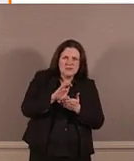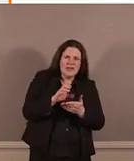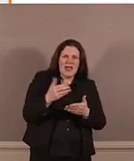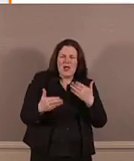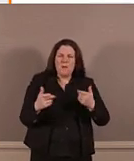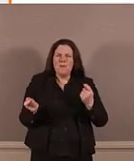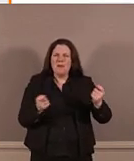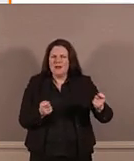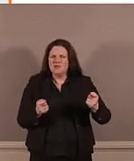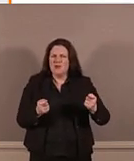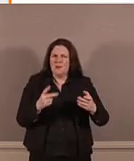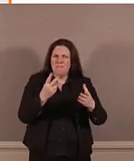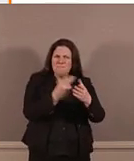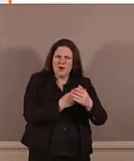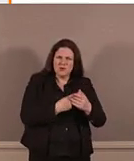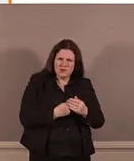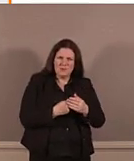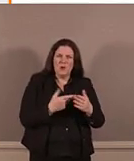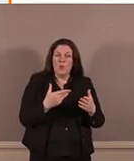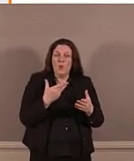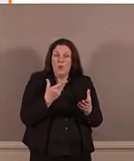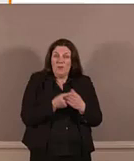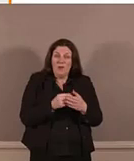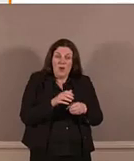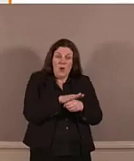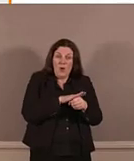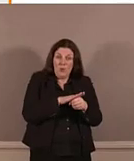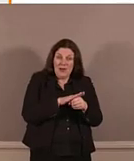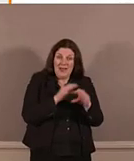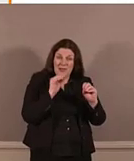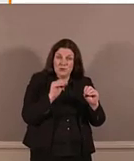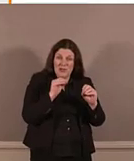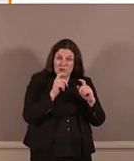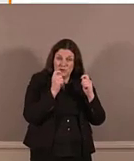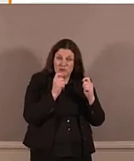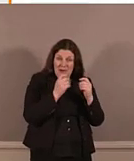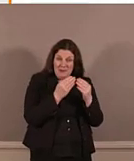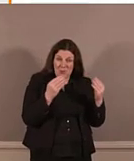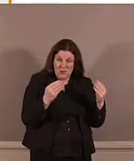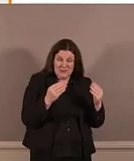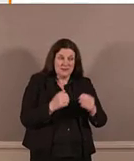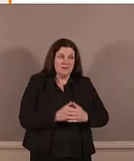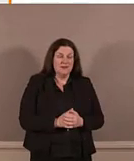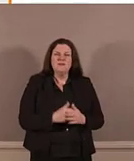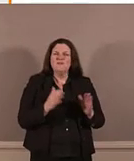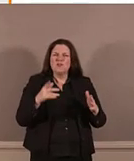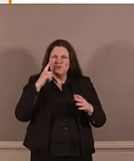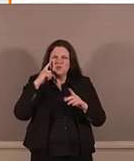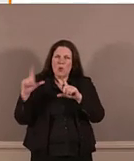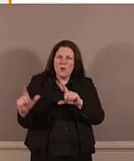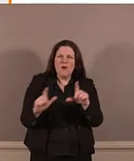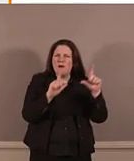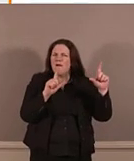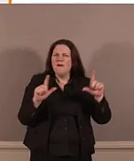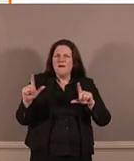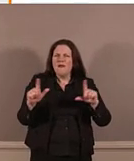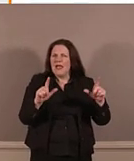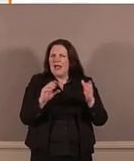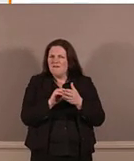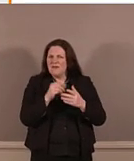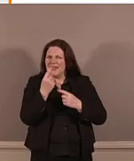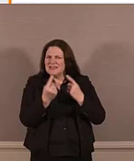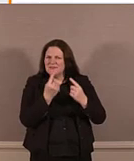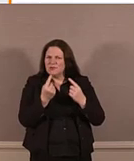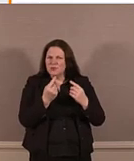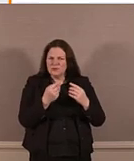a partnership approach with the local education training boards. And I've just shown on the slides there the individual planning